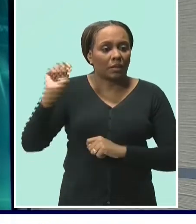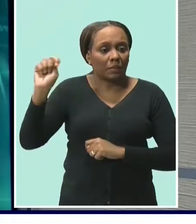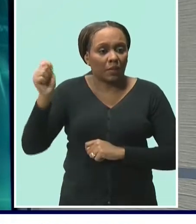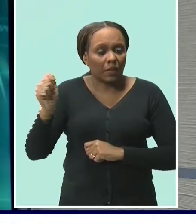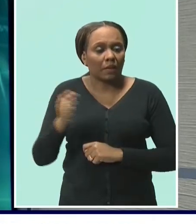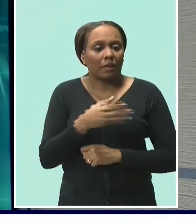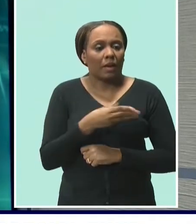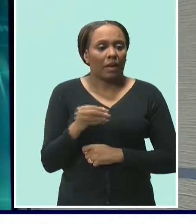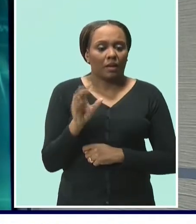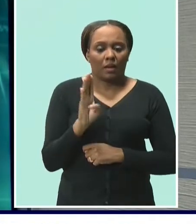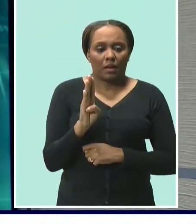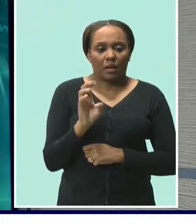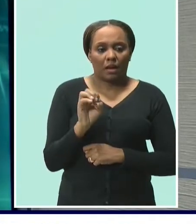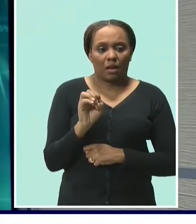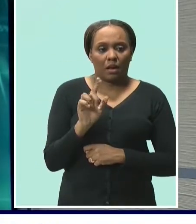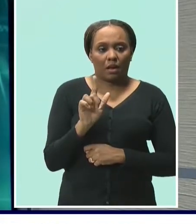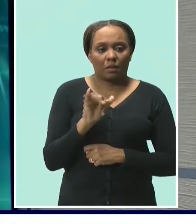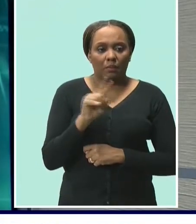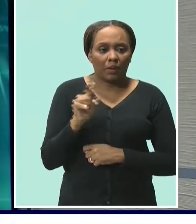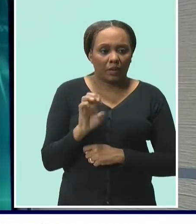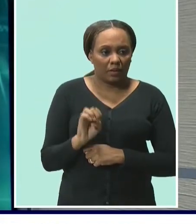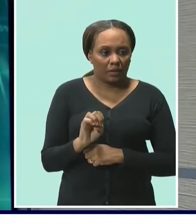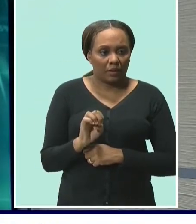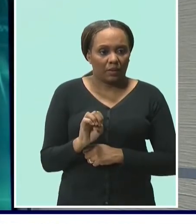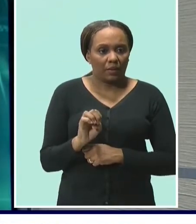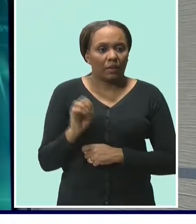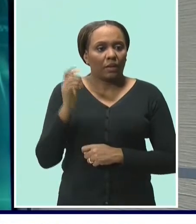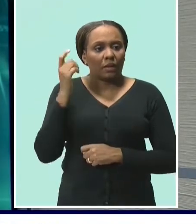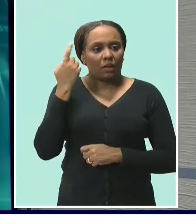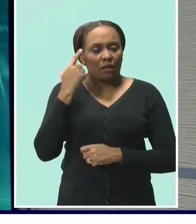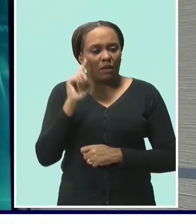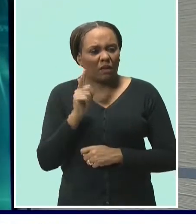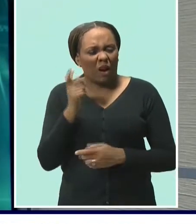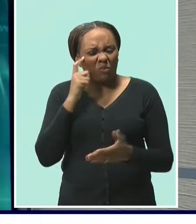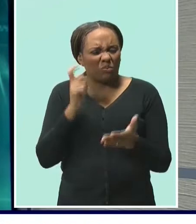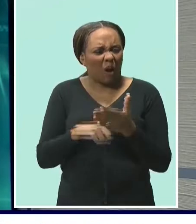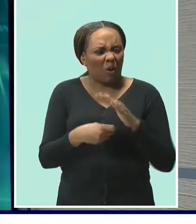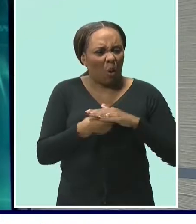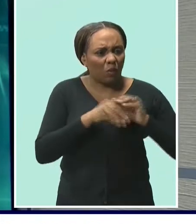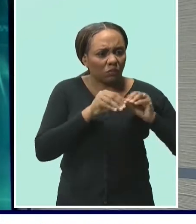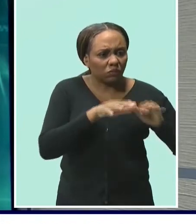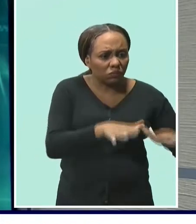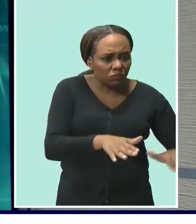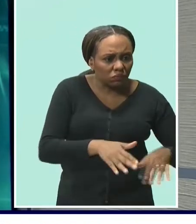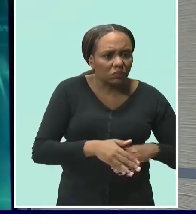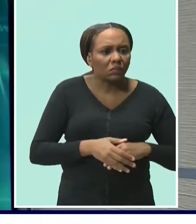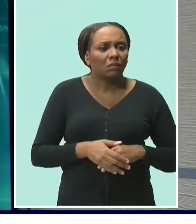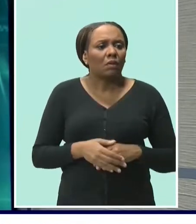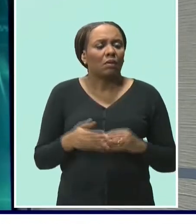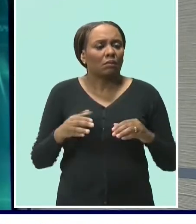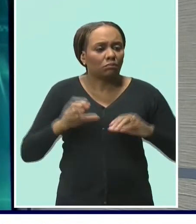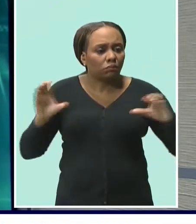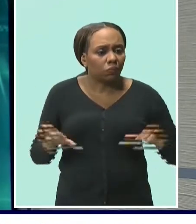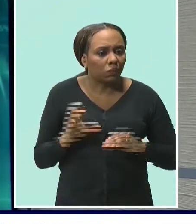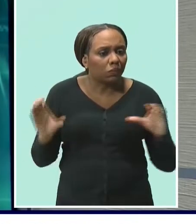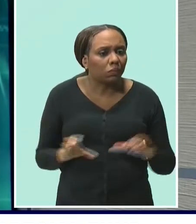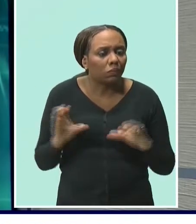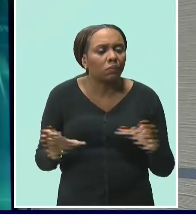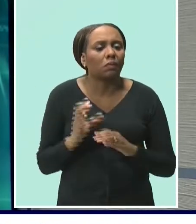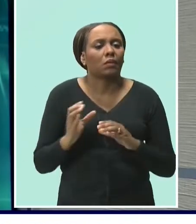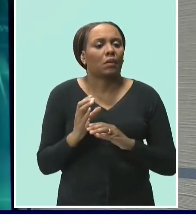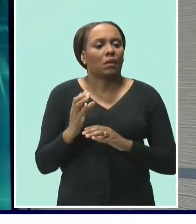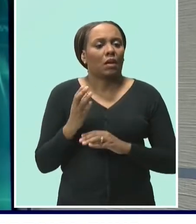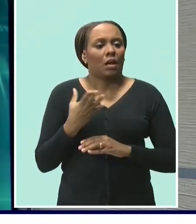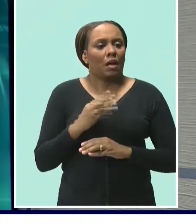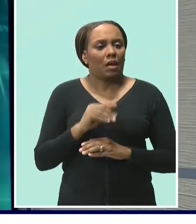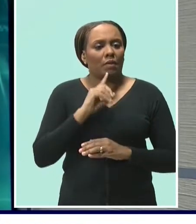Trinidad and Tobago to enhance their COVID-19 detection abilities, mobilize surge response capacity, and strengthen